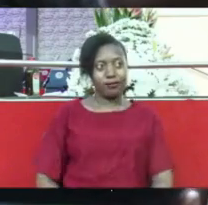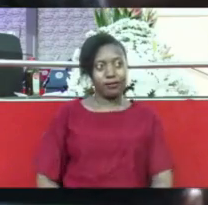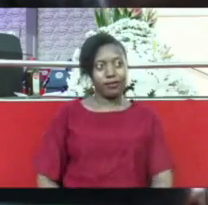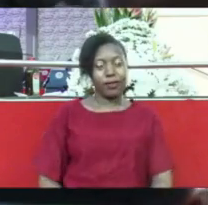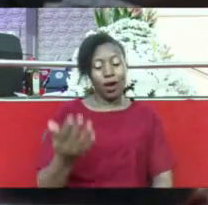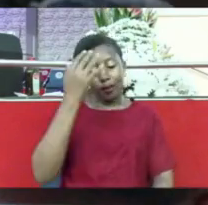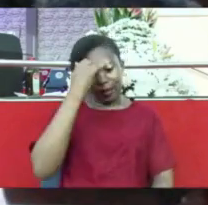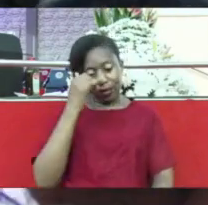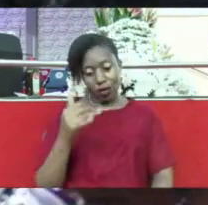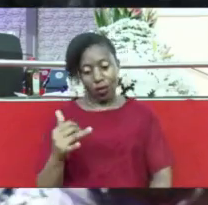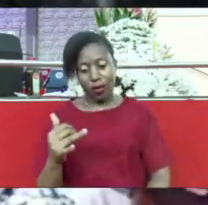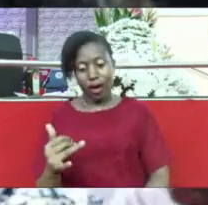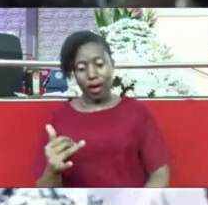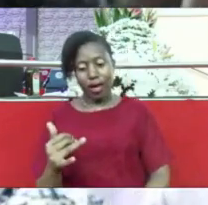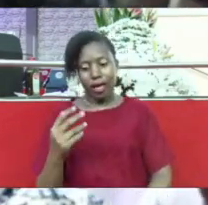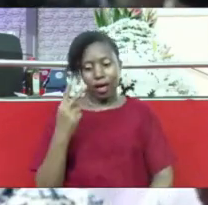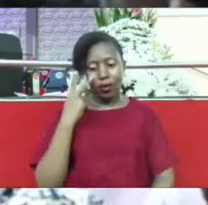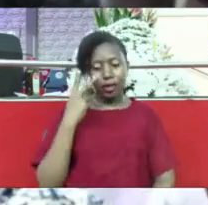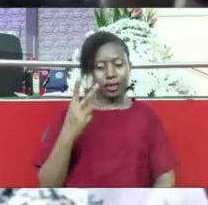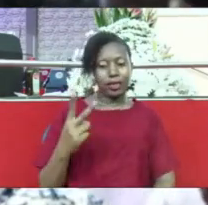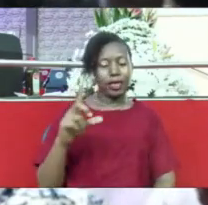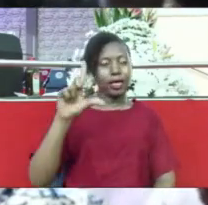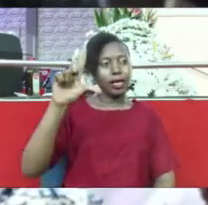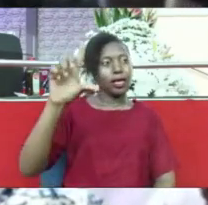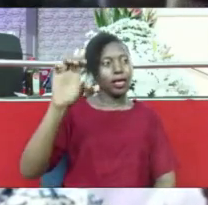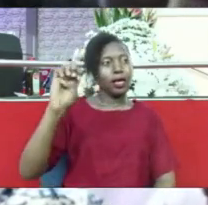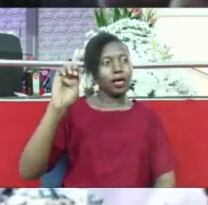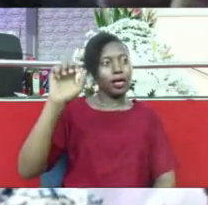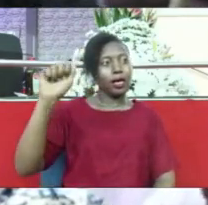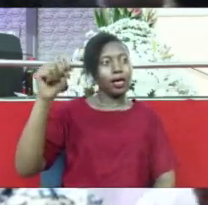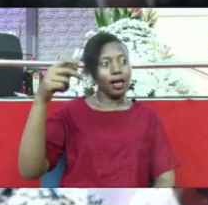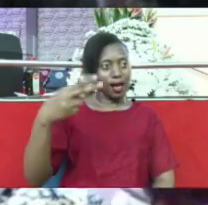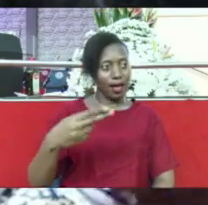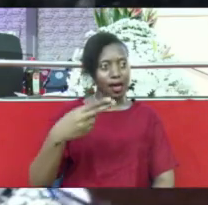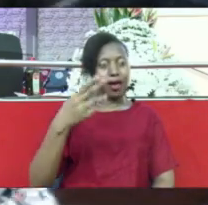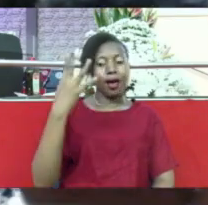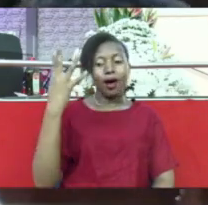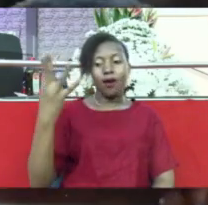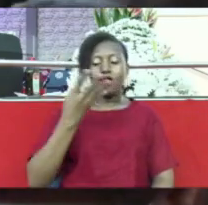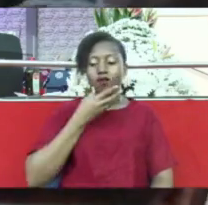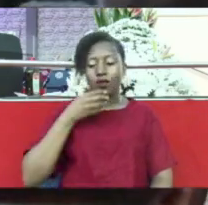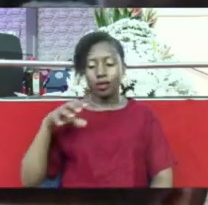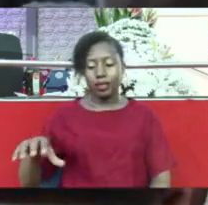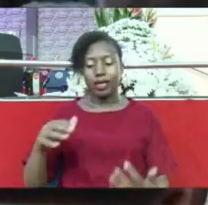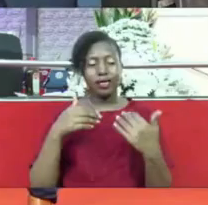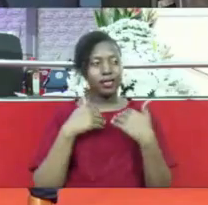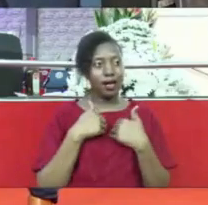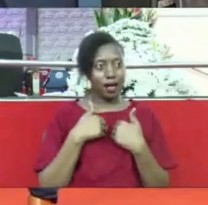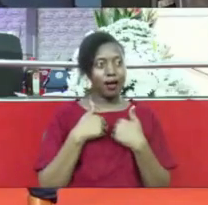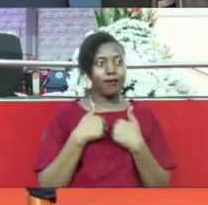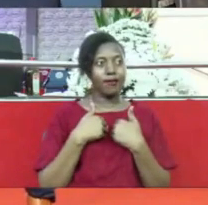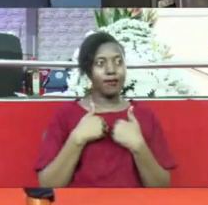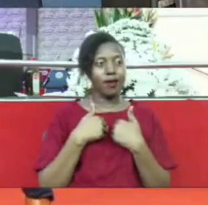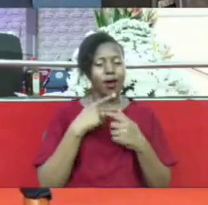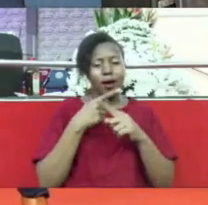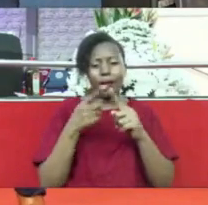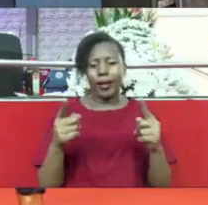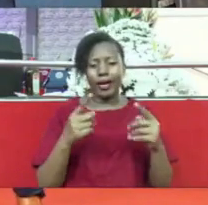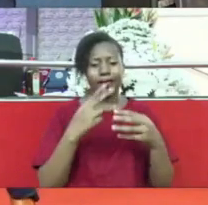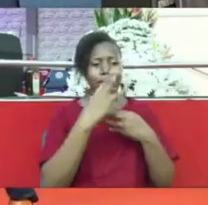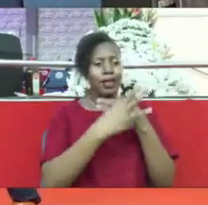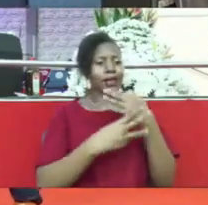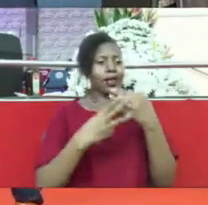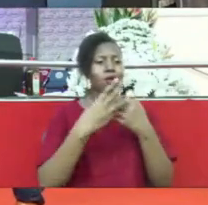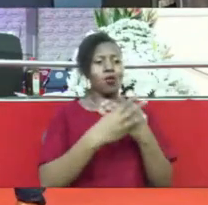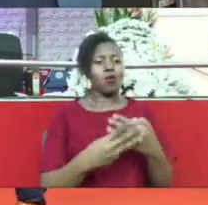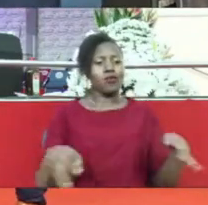we see Leah. Tunamuona Leah. He has 4 sons. Ako na vijana watu wanne. The womb is closed. Amekuwa